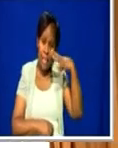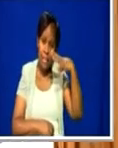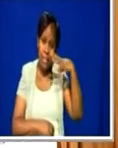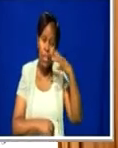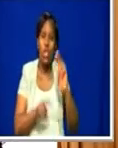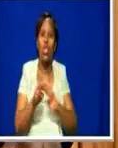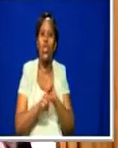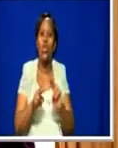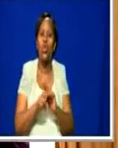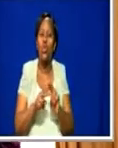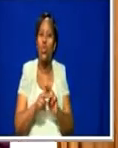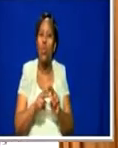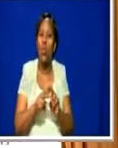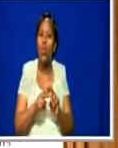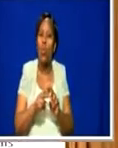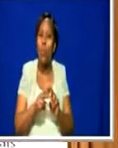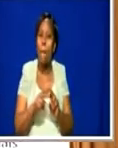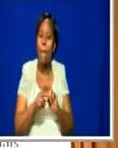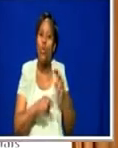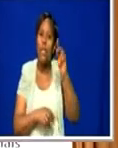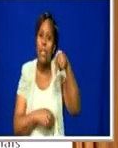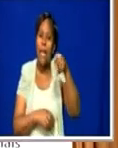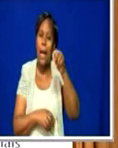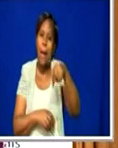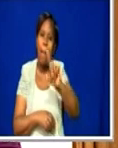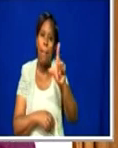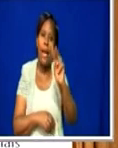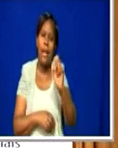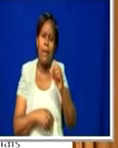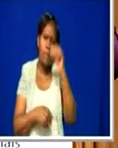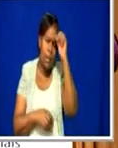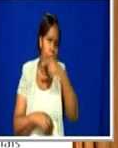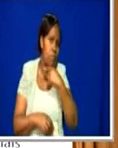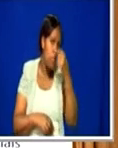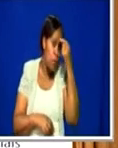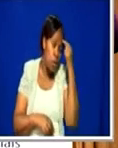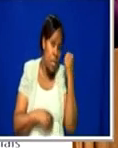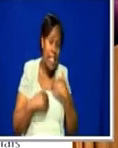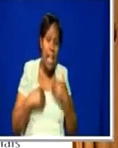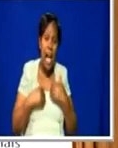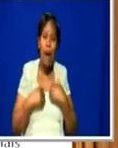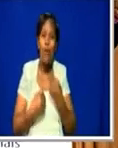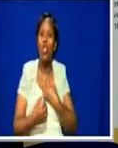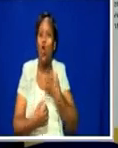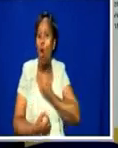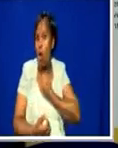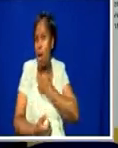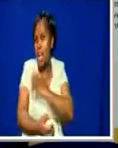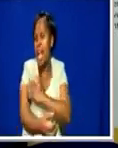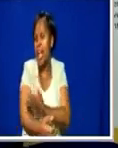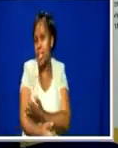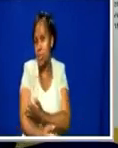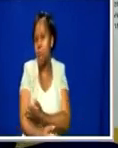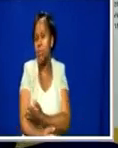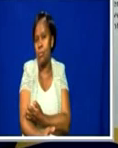sun used to be, or it was a planet, but it's now because it has this remitting whatever. I don't think it used to be a